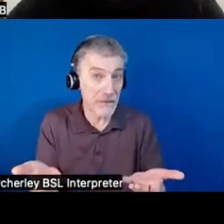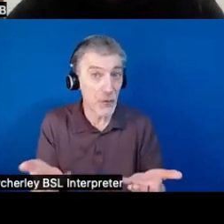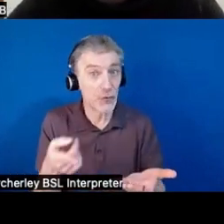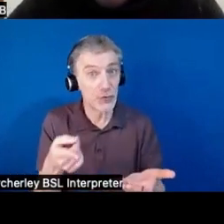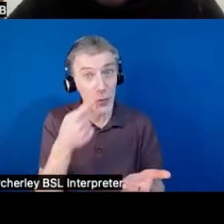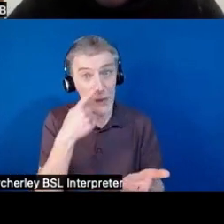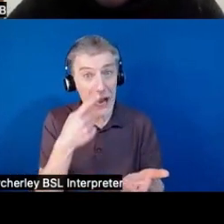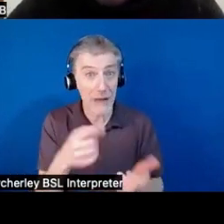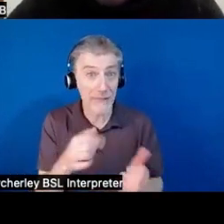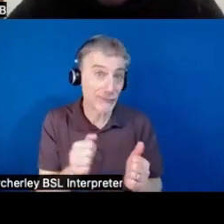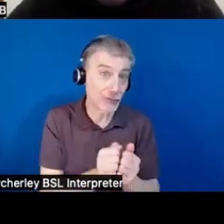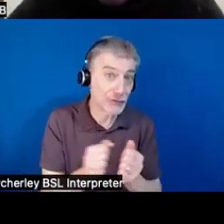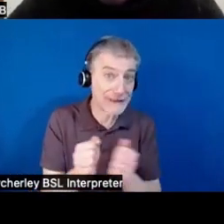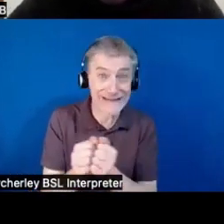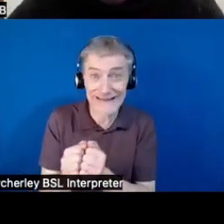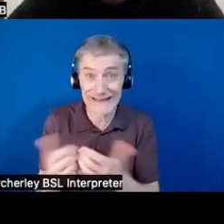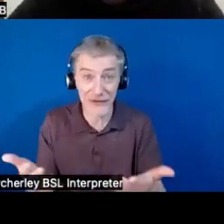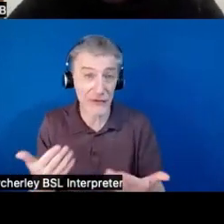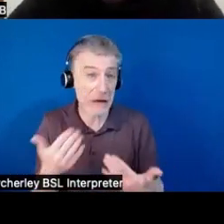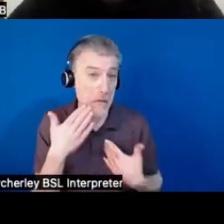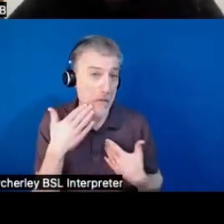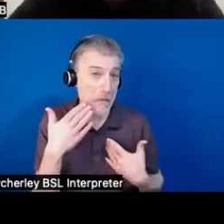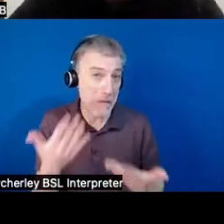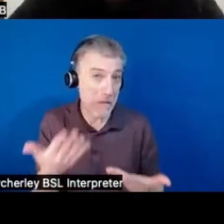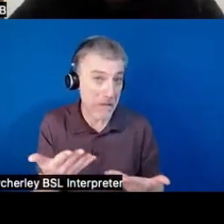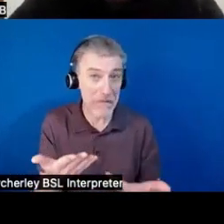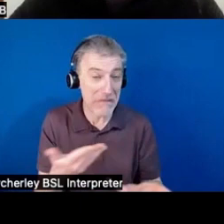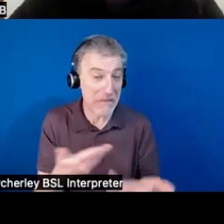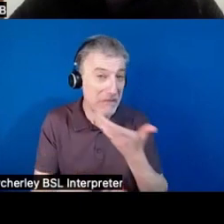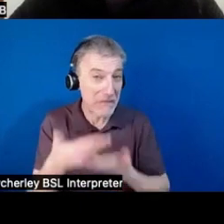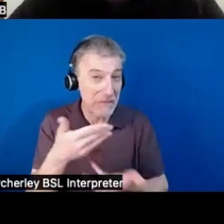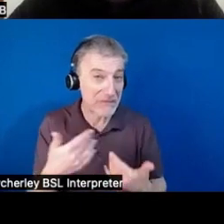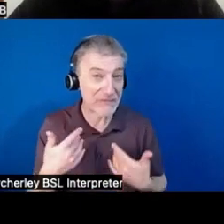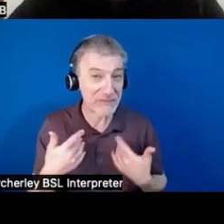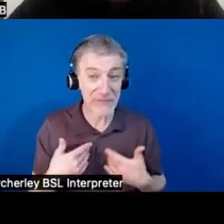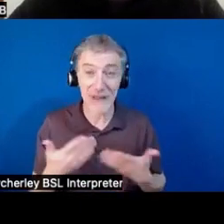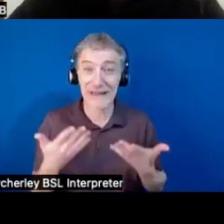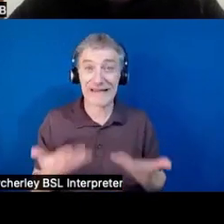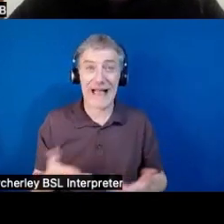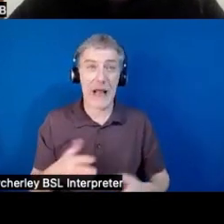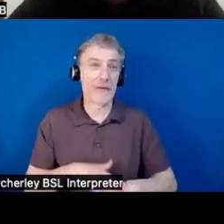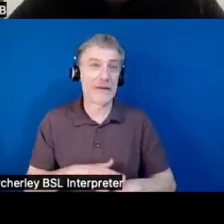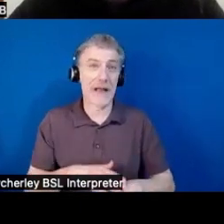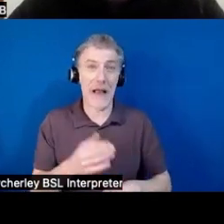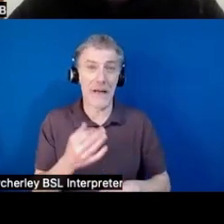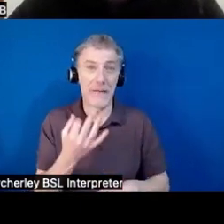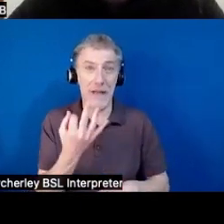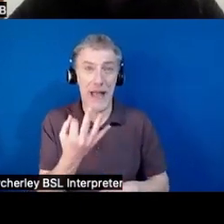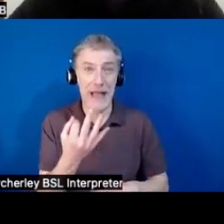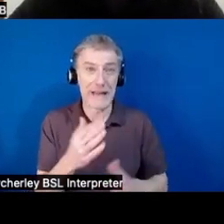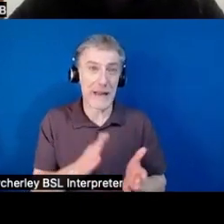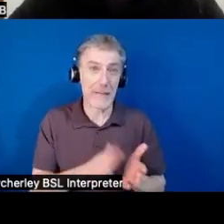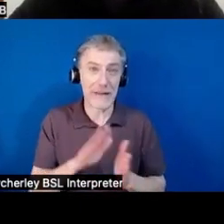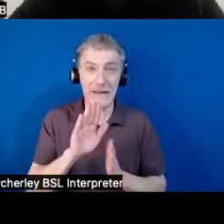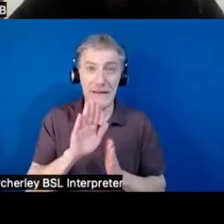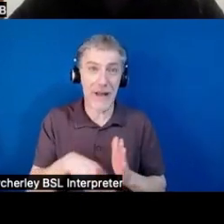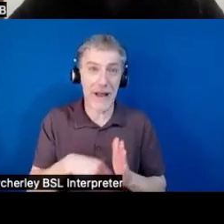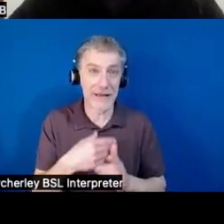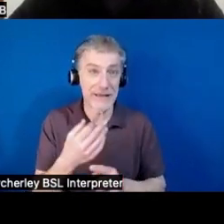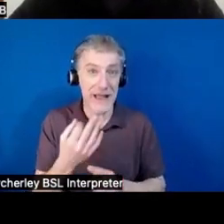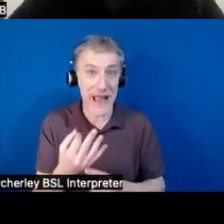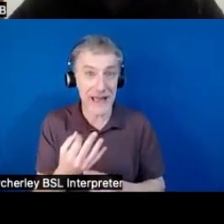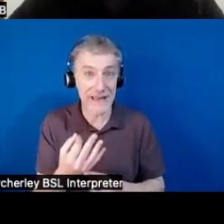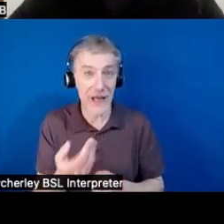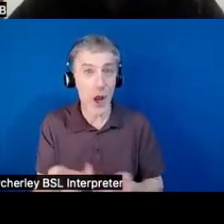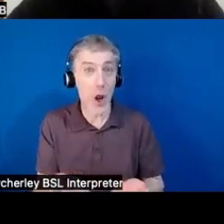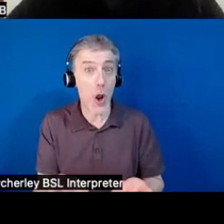on 8 minutes past 8 according to my clock, so we'll come back at 18 minutes past. Oh, it's just